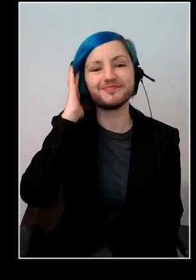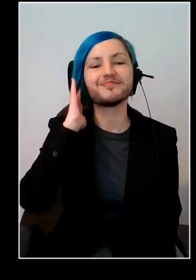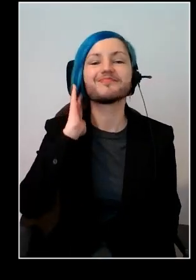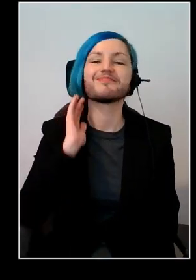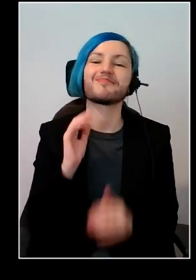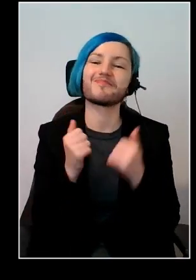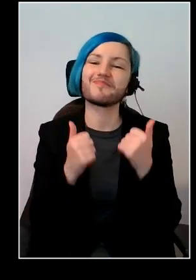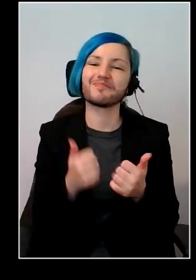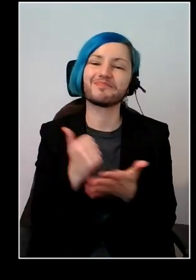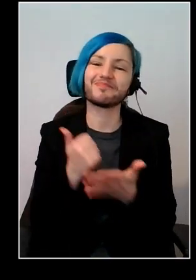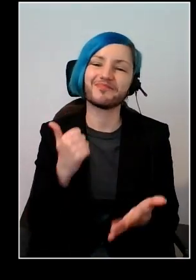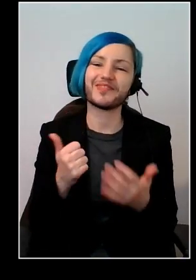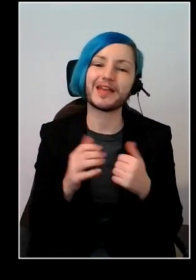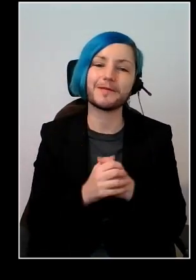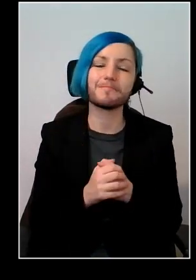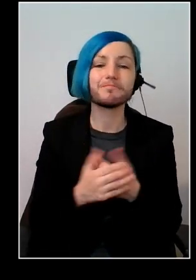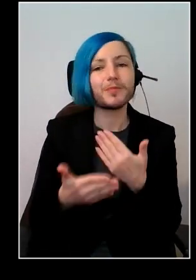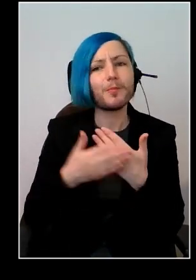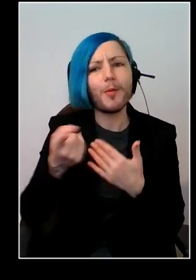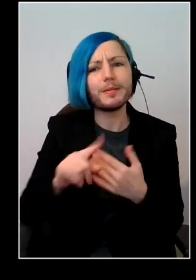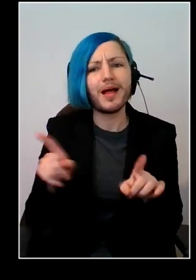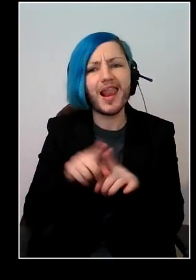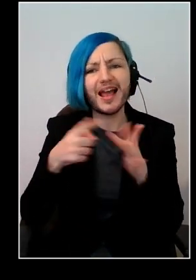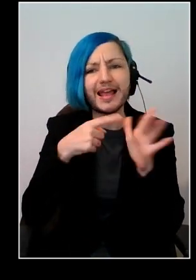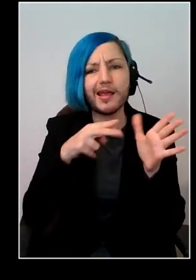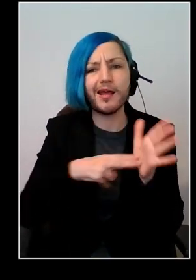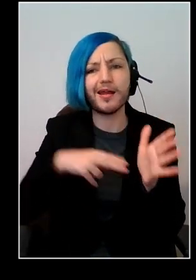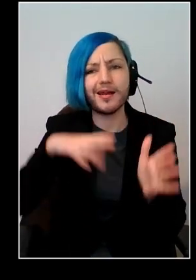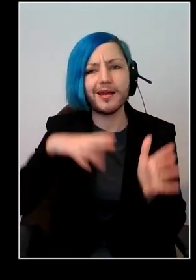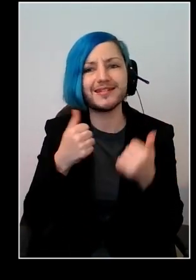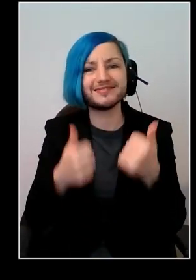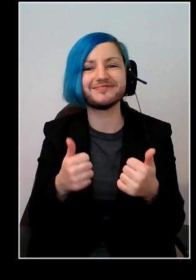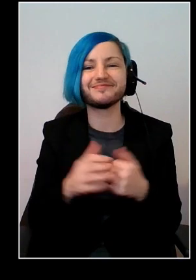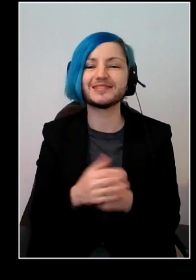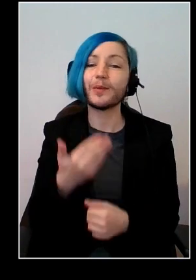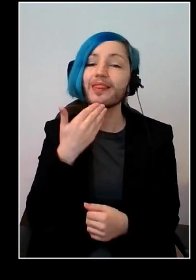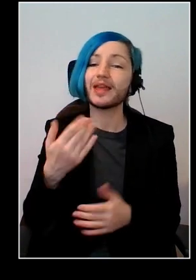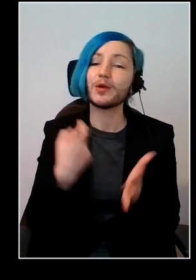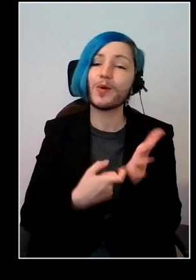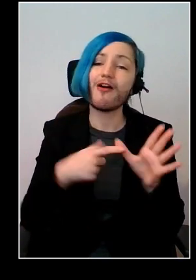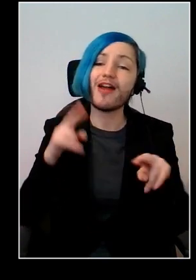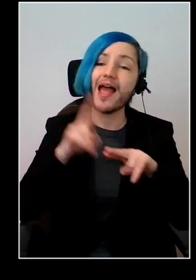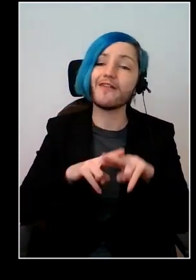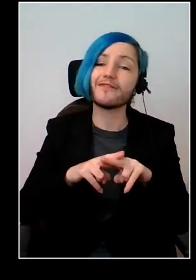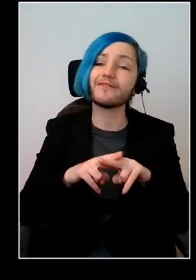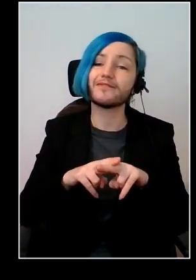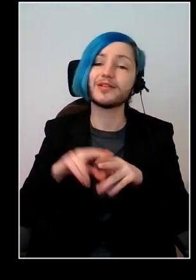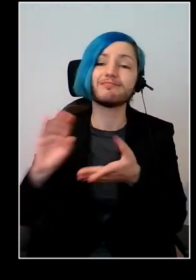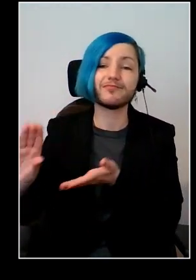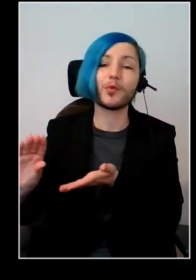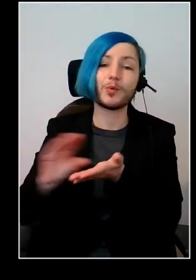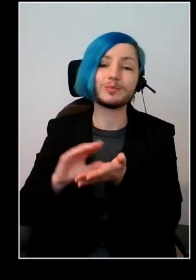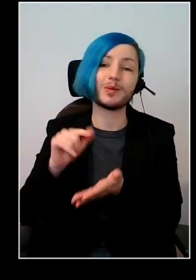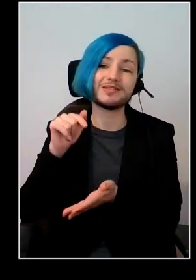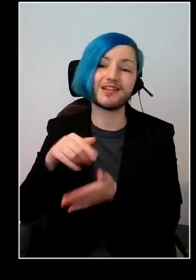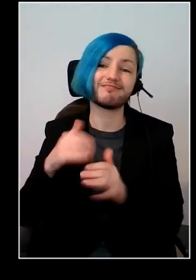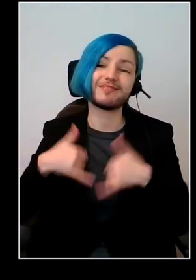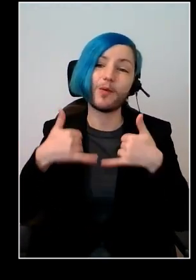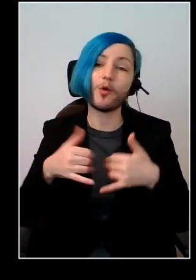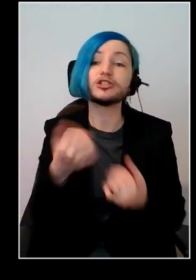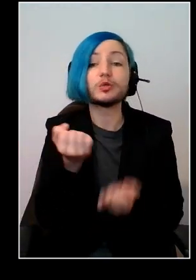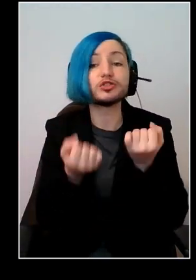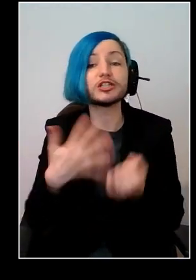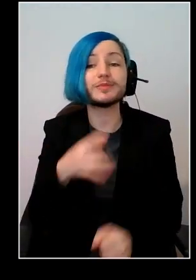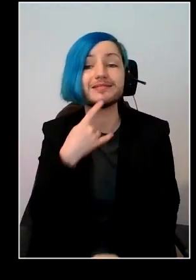Oh, amazing stuff. We need more people like Ian around the world. And thanks to the RAF for joining us for this award. So here's what the judges said.